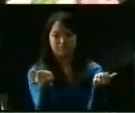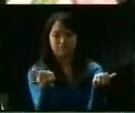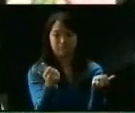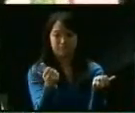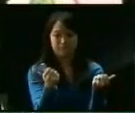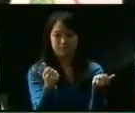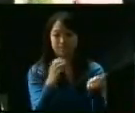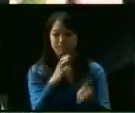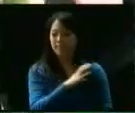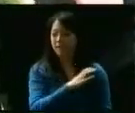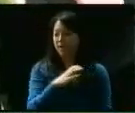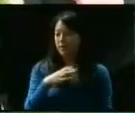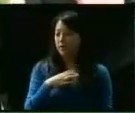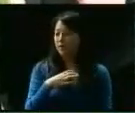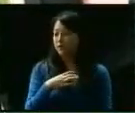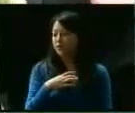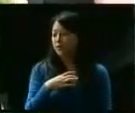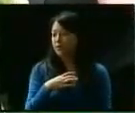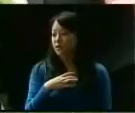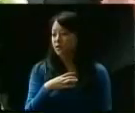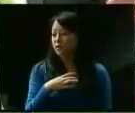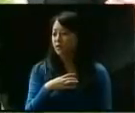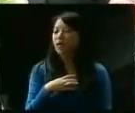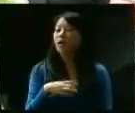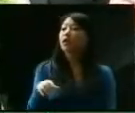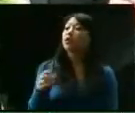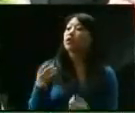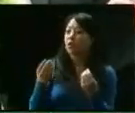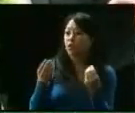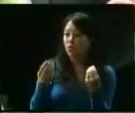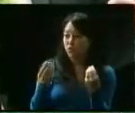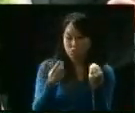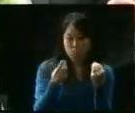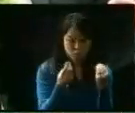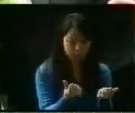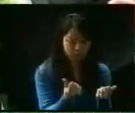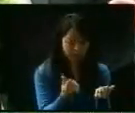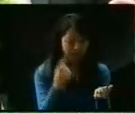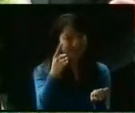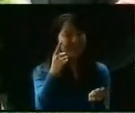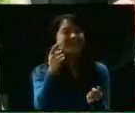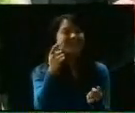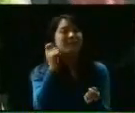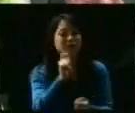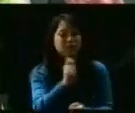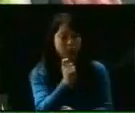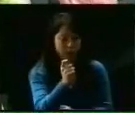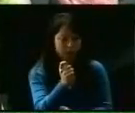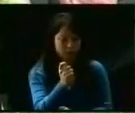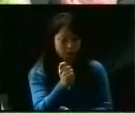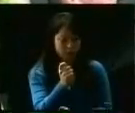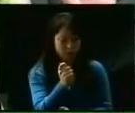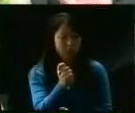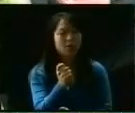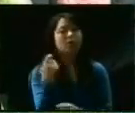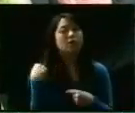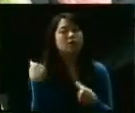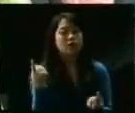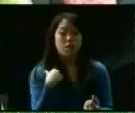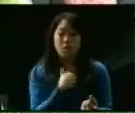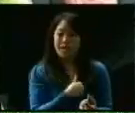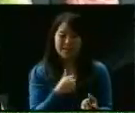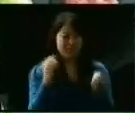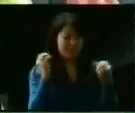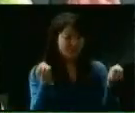like well, as Jarret said, the remedy is from the judge. We have no